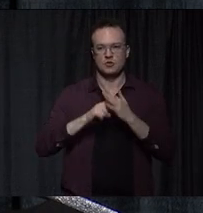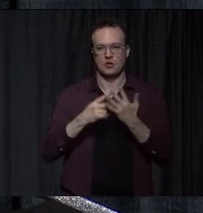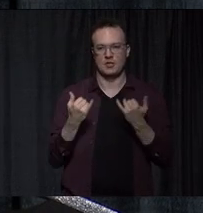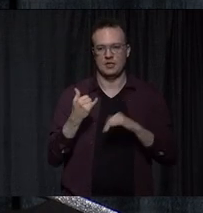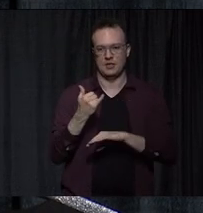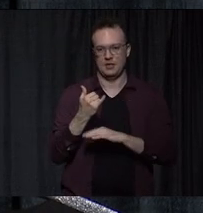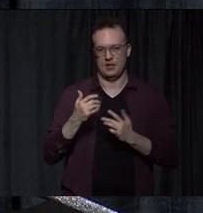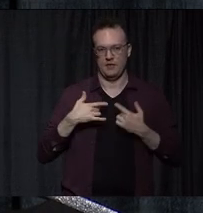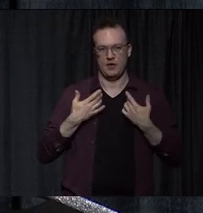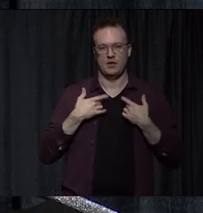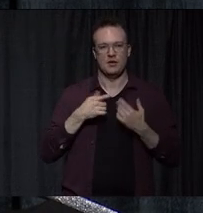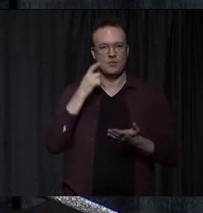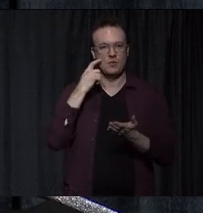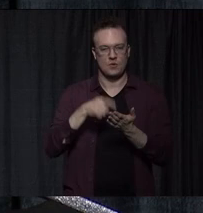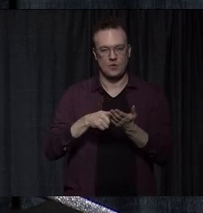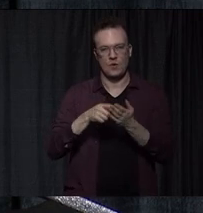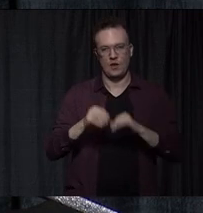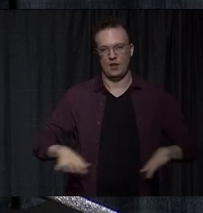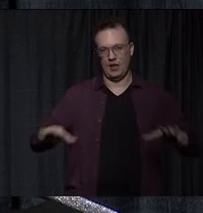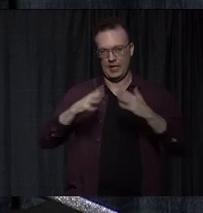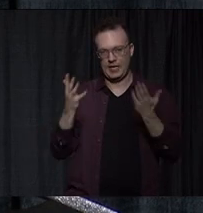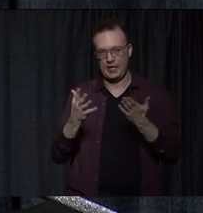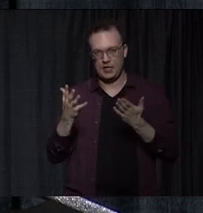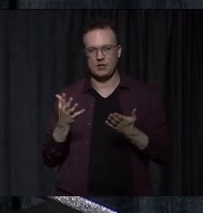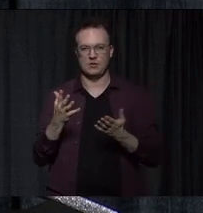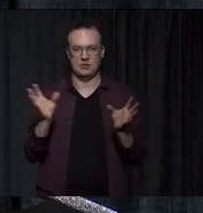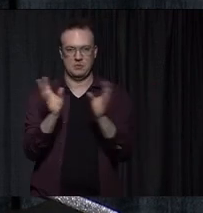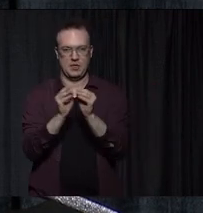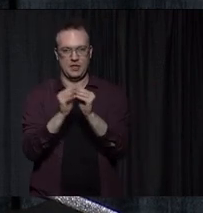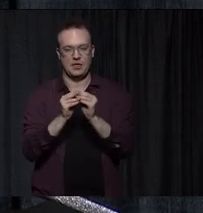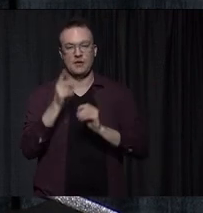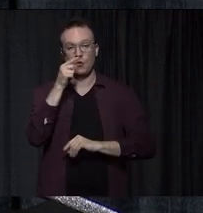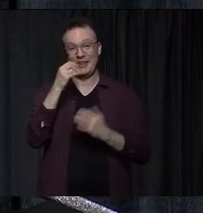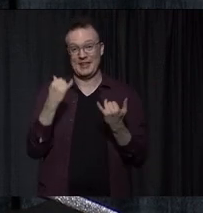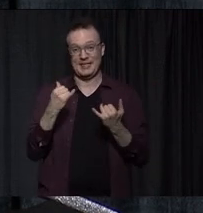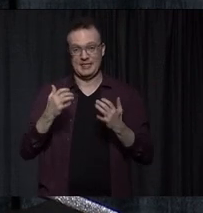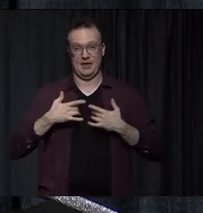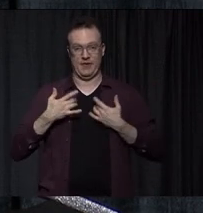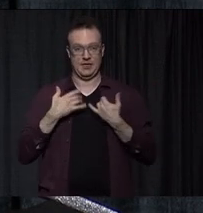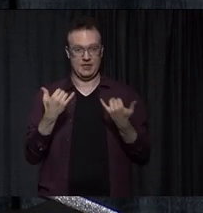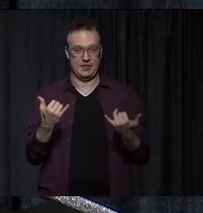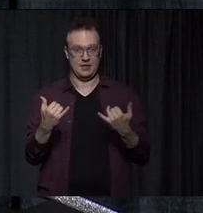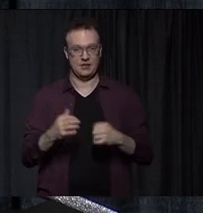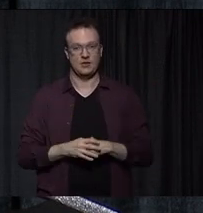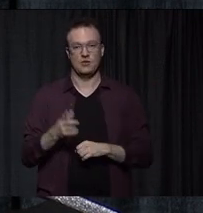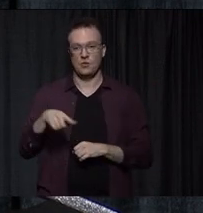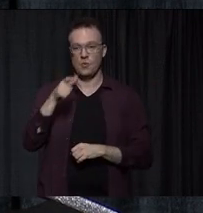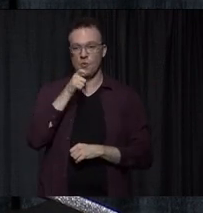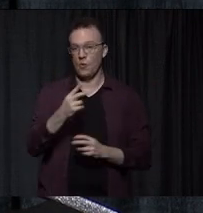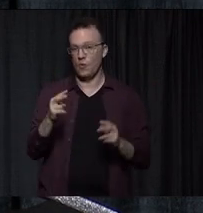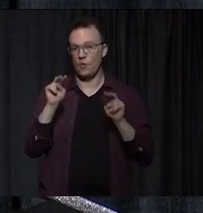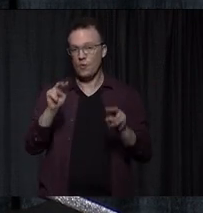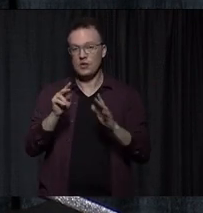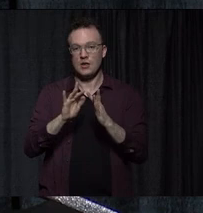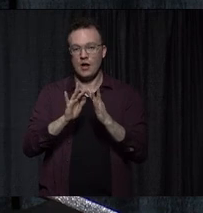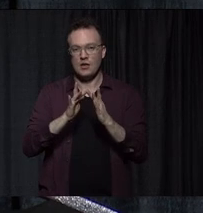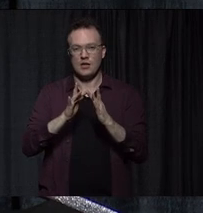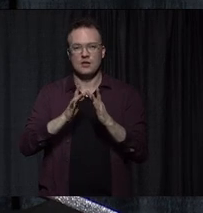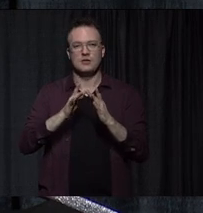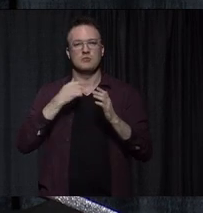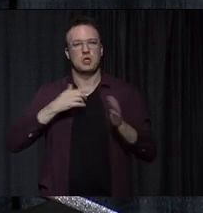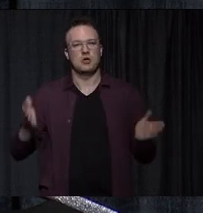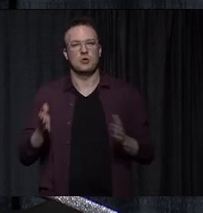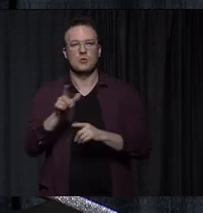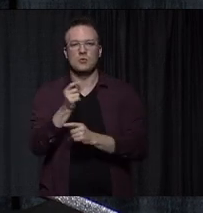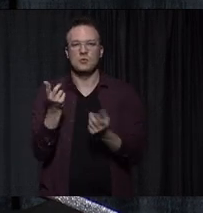event, I'd like to acknowledge the land on which we're meeting for this event tonight. For those of you who are watching online, I'd encourage